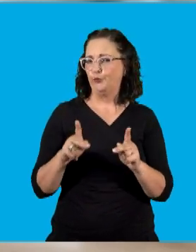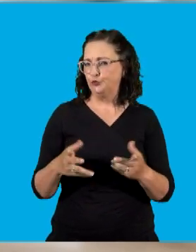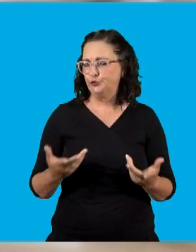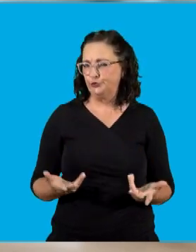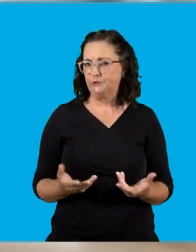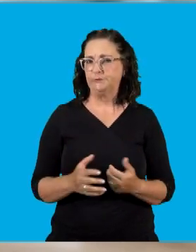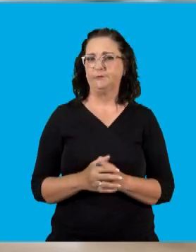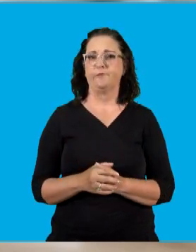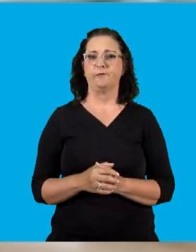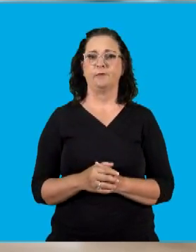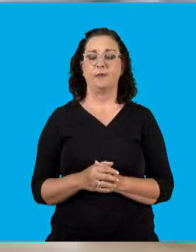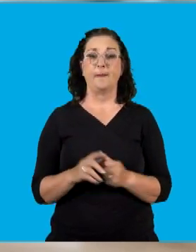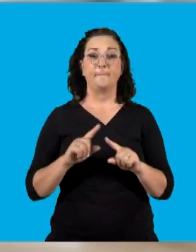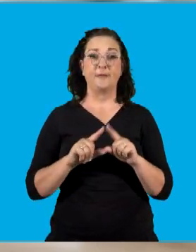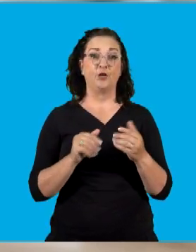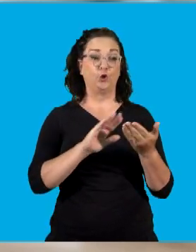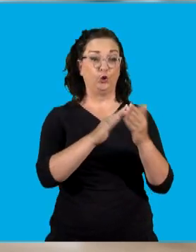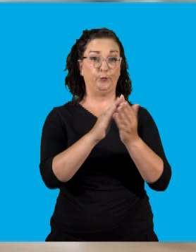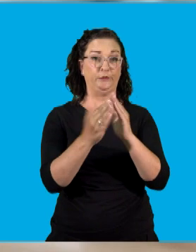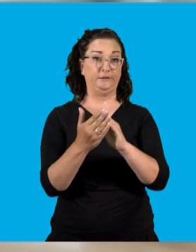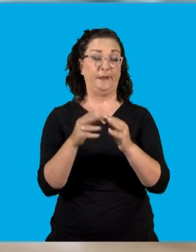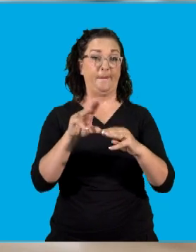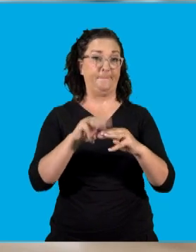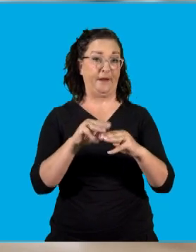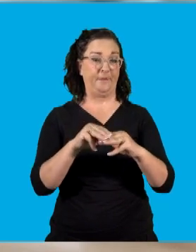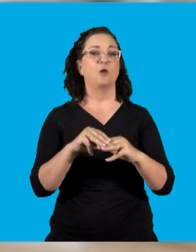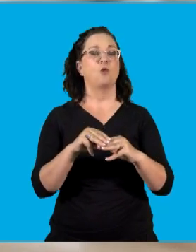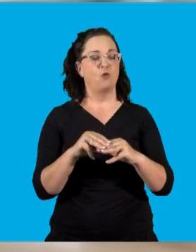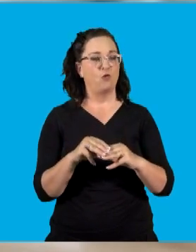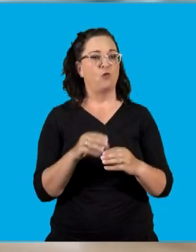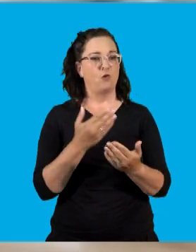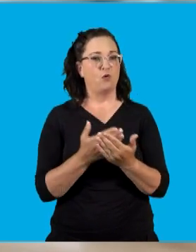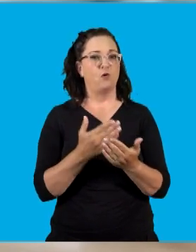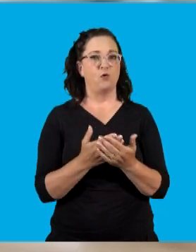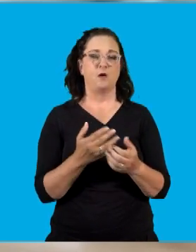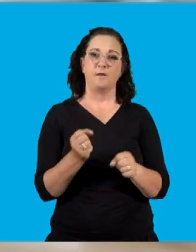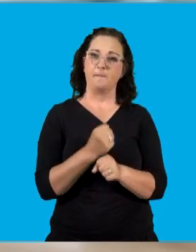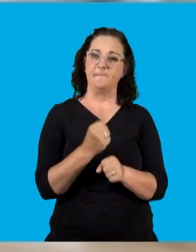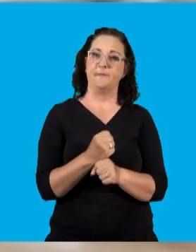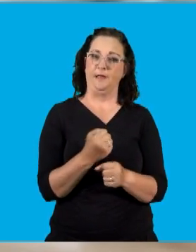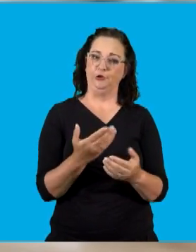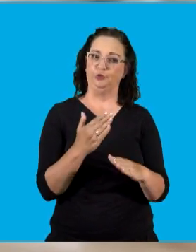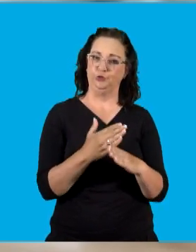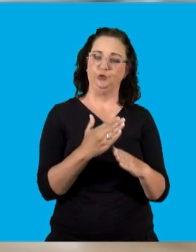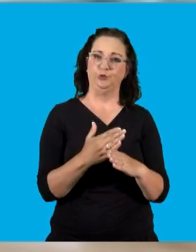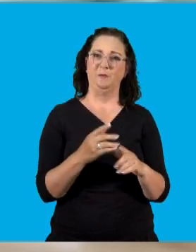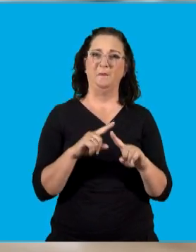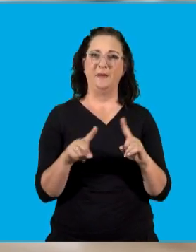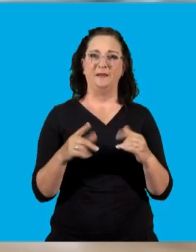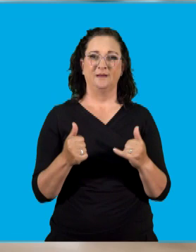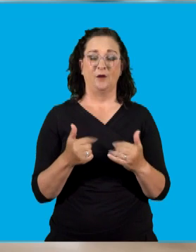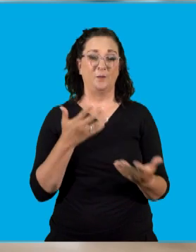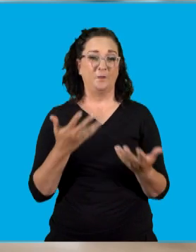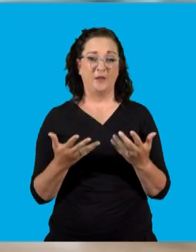opportunities for members of the community. So you cannot have a business or operate your business in a community whereby